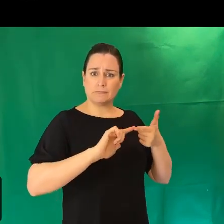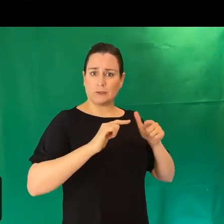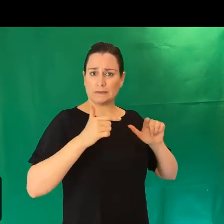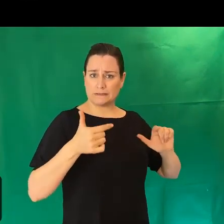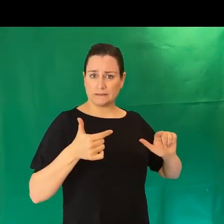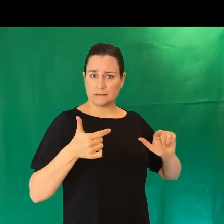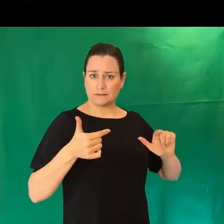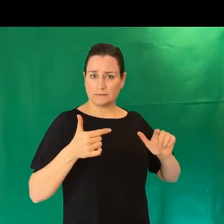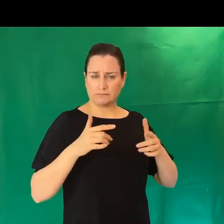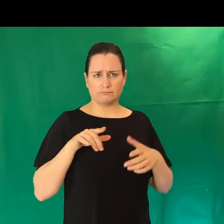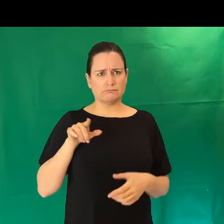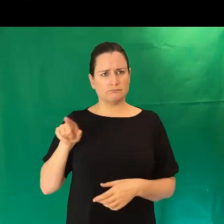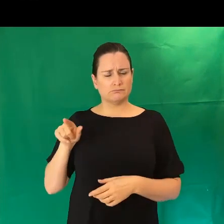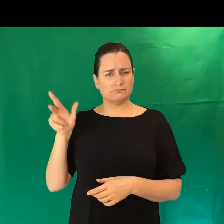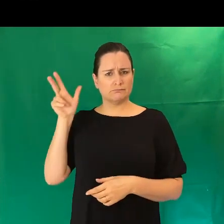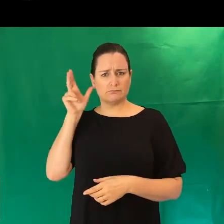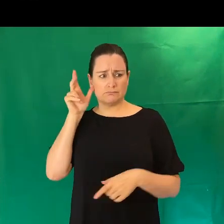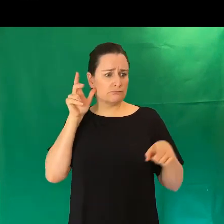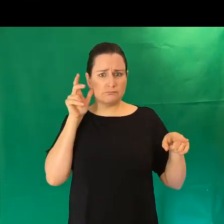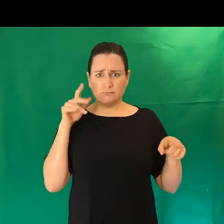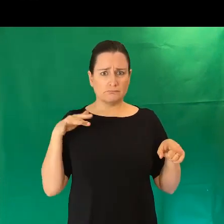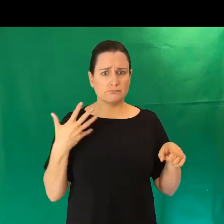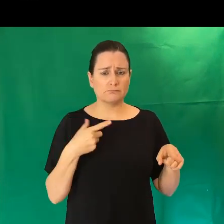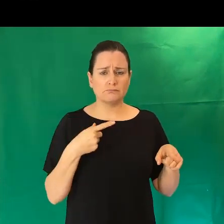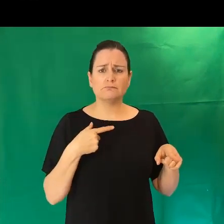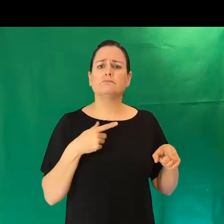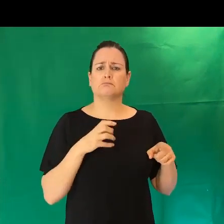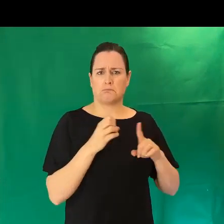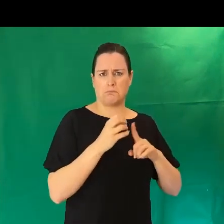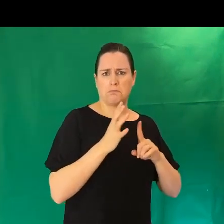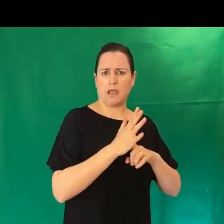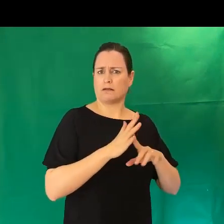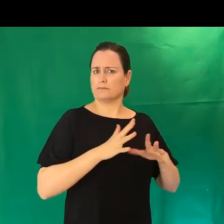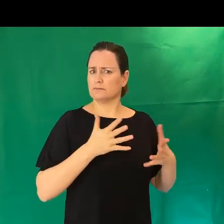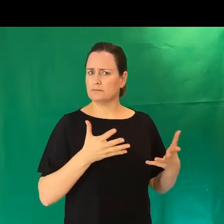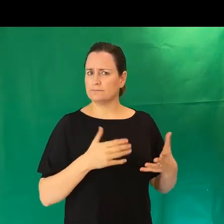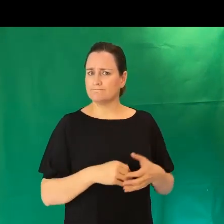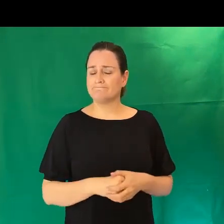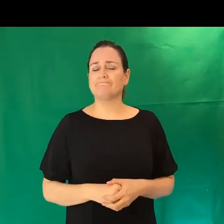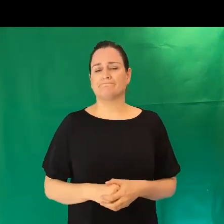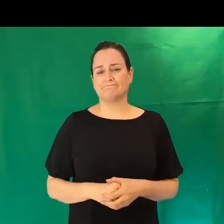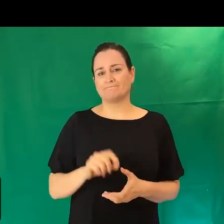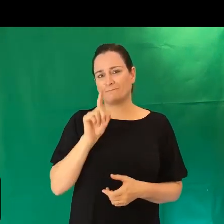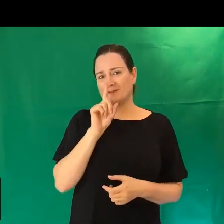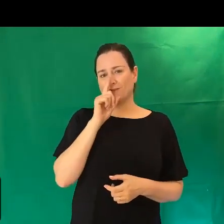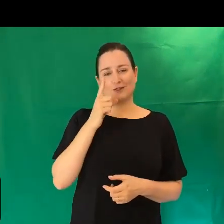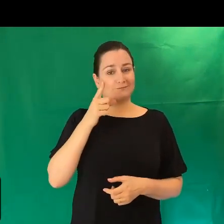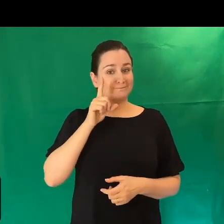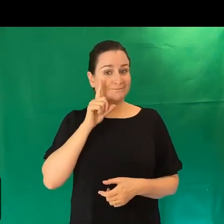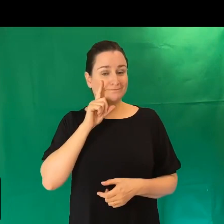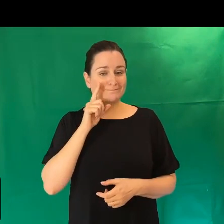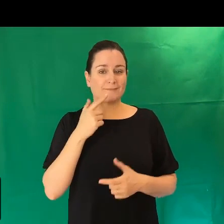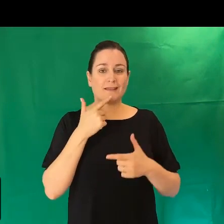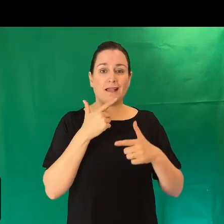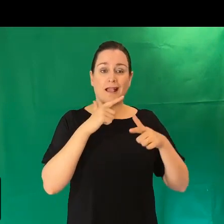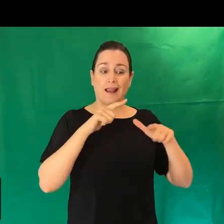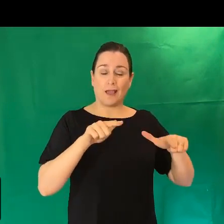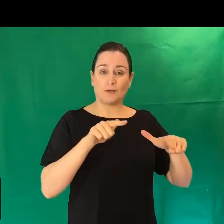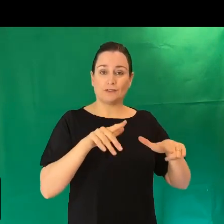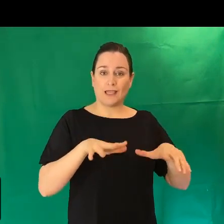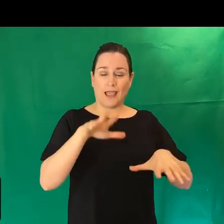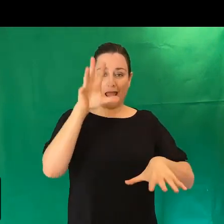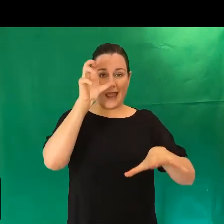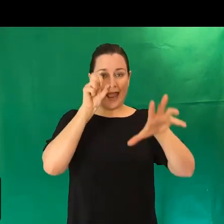see how far that is true. So the first aspect we're going to look at is language acquisition.